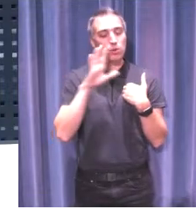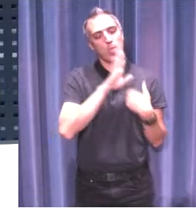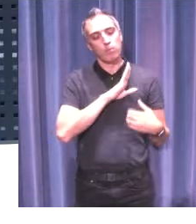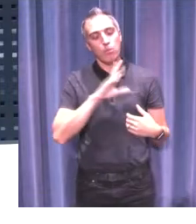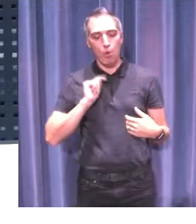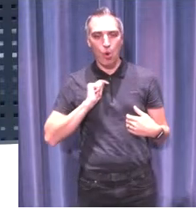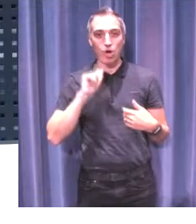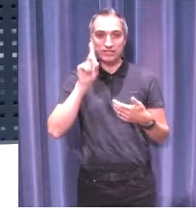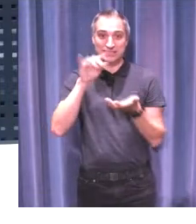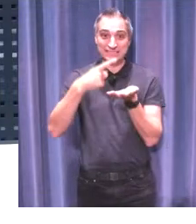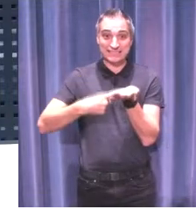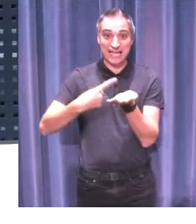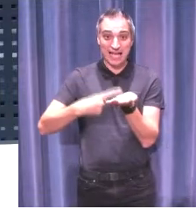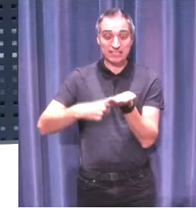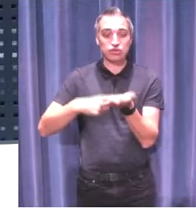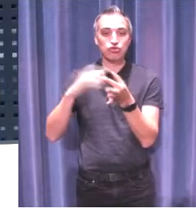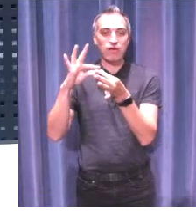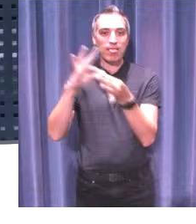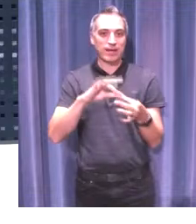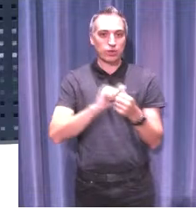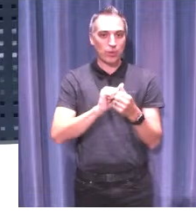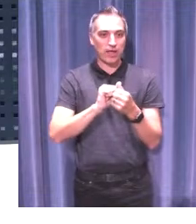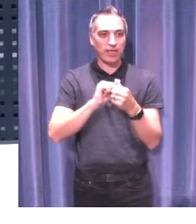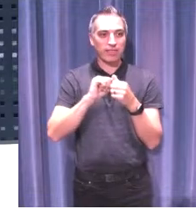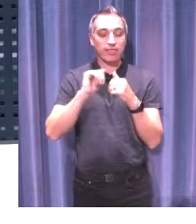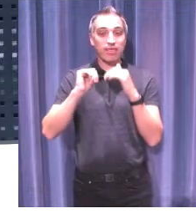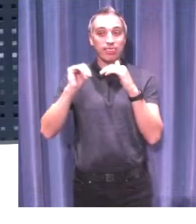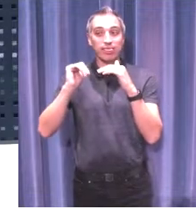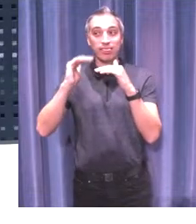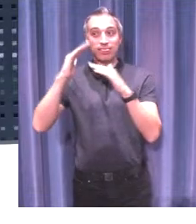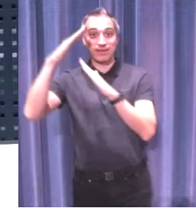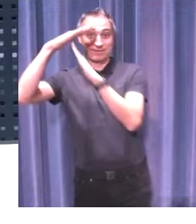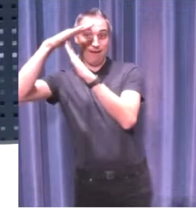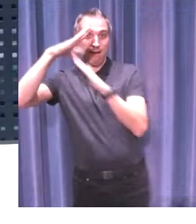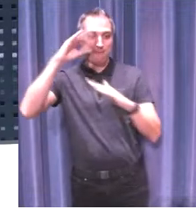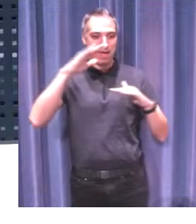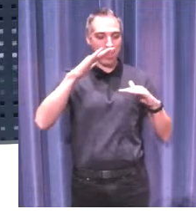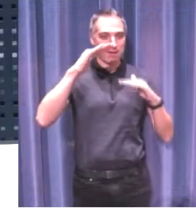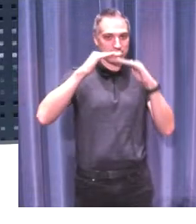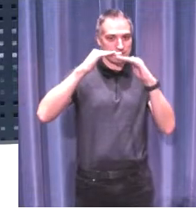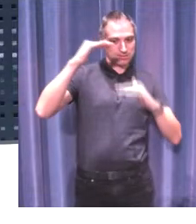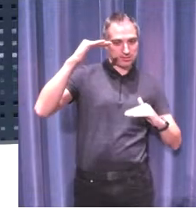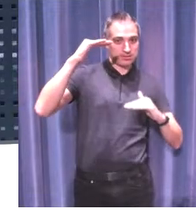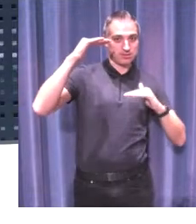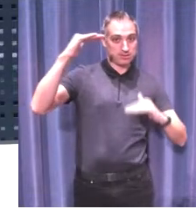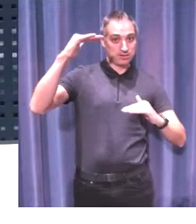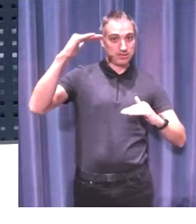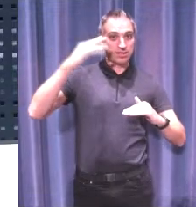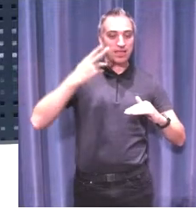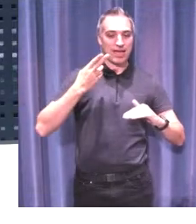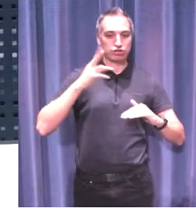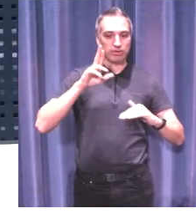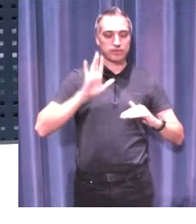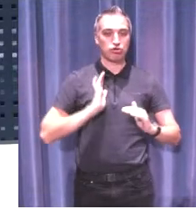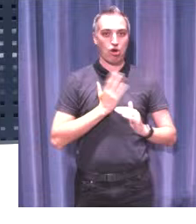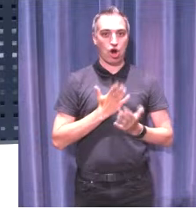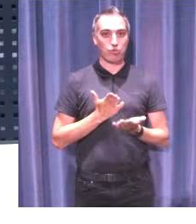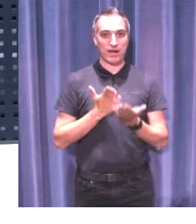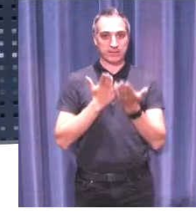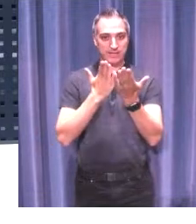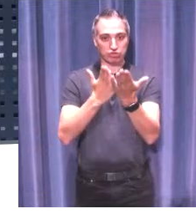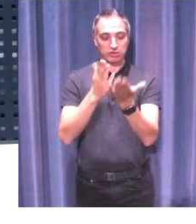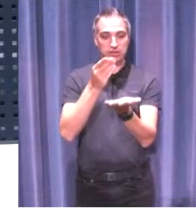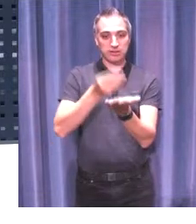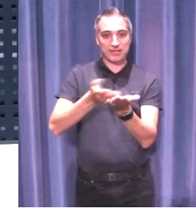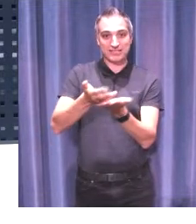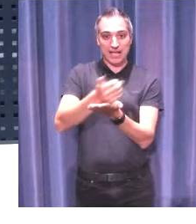had, related to the top end and the low end, it's Human Resources recommendation that the